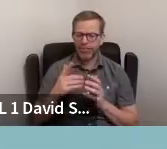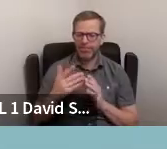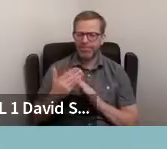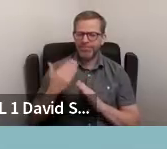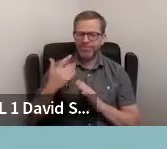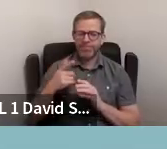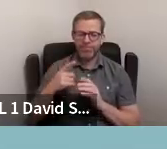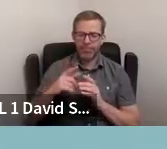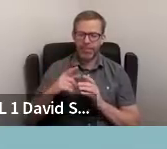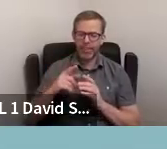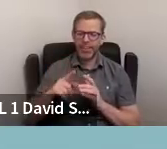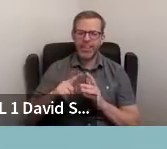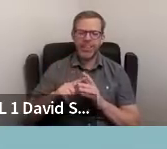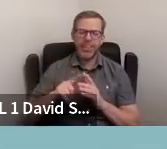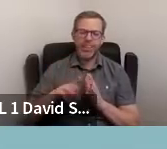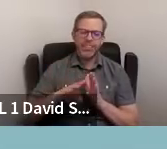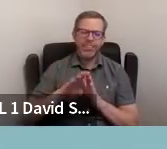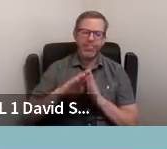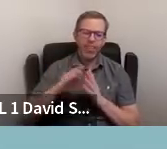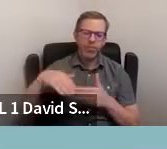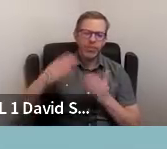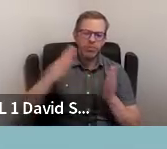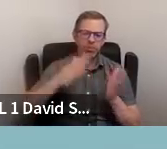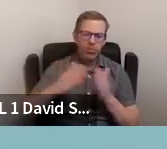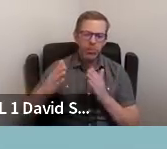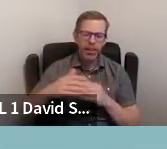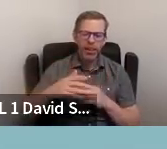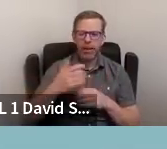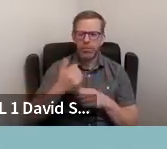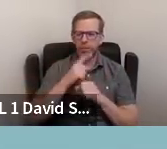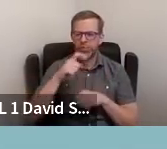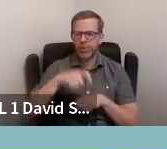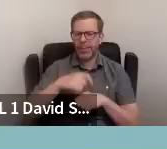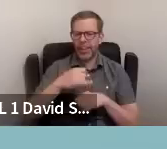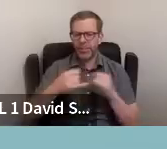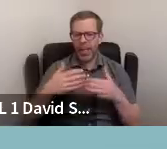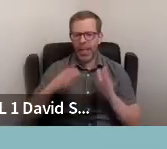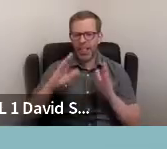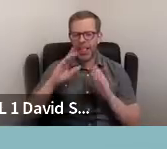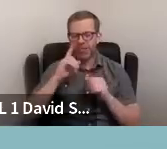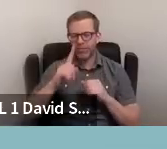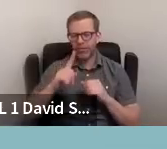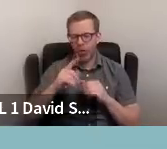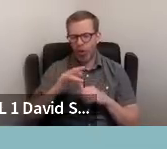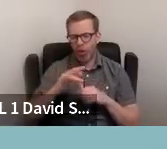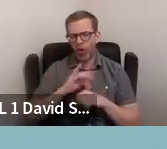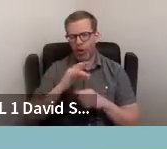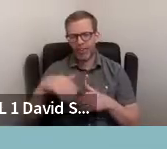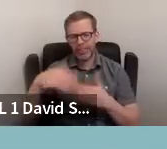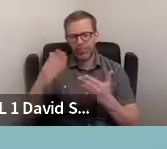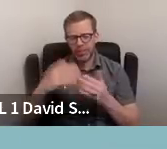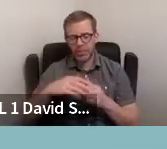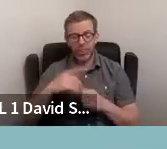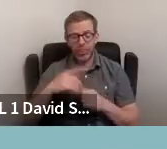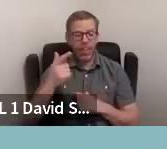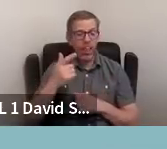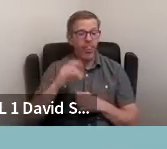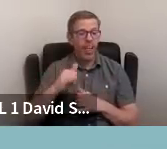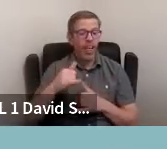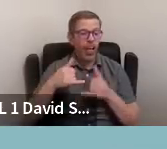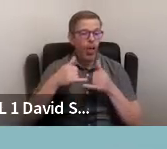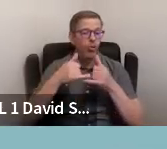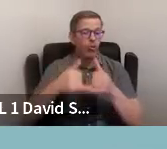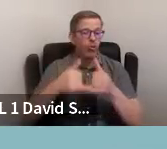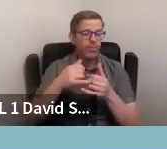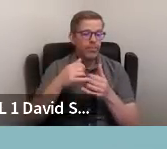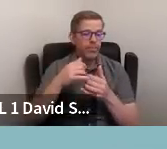your timeline allows for early submission. Cynthia, the grants process is stressful. There's no need to add to